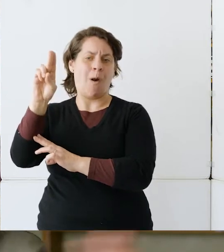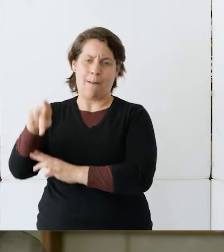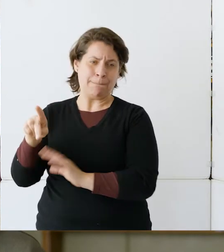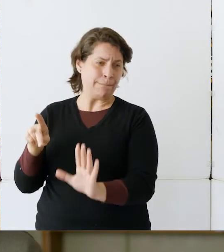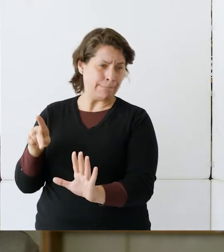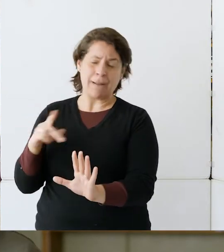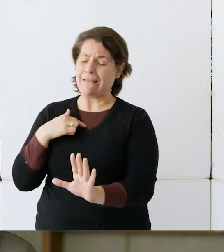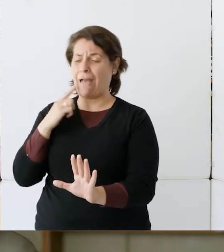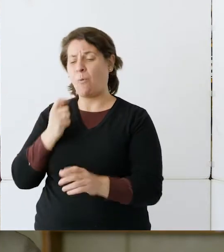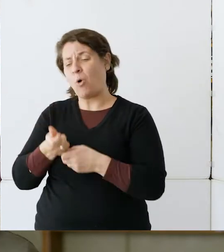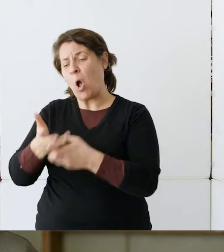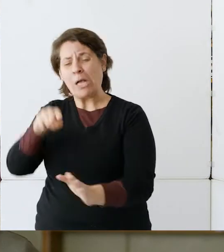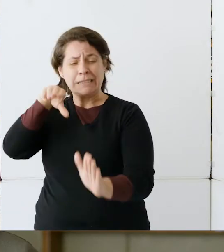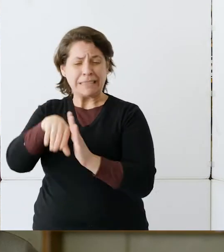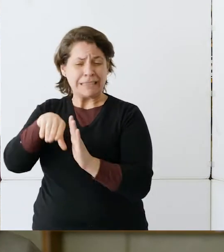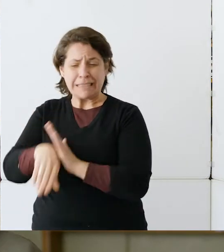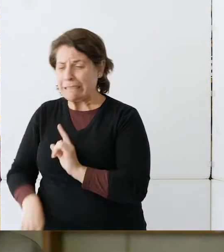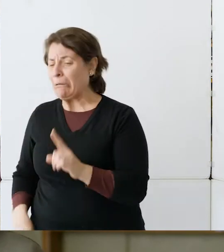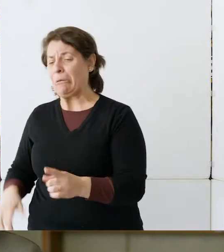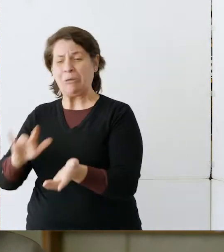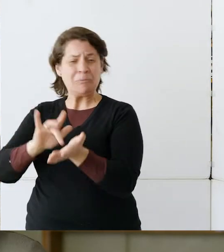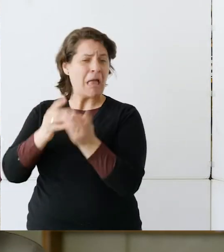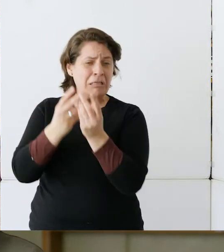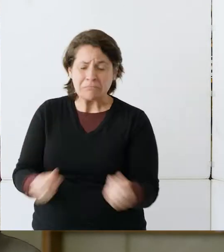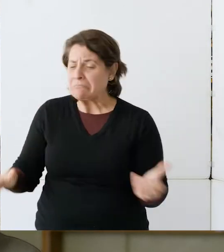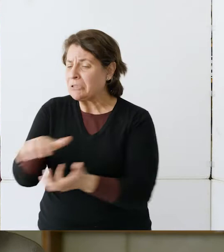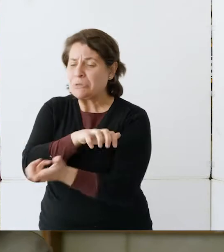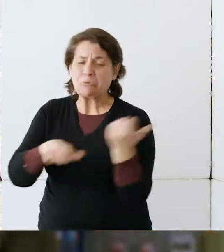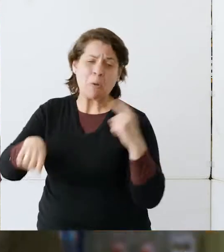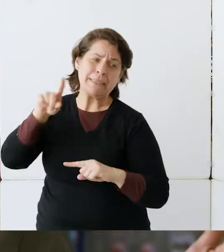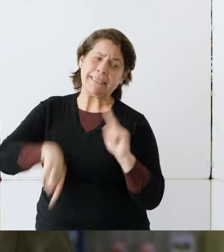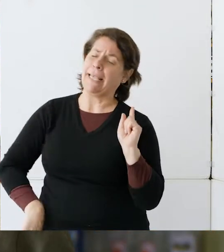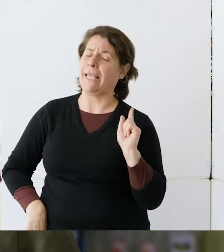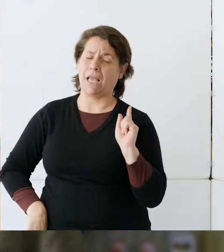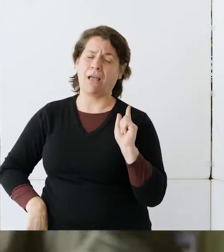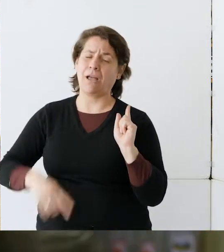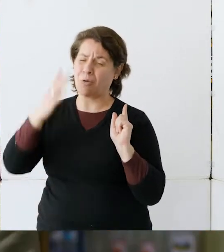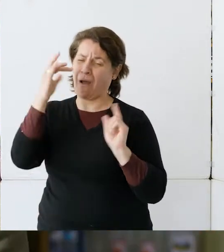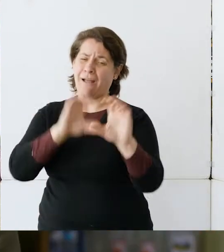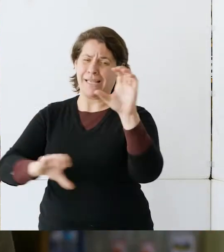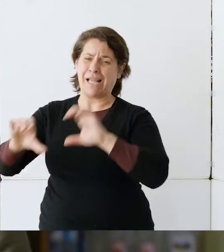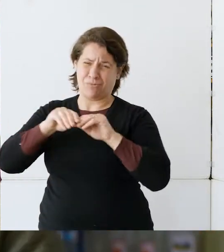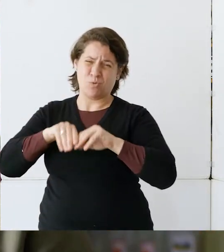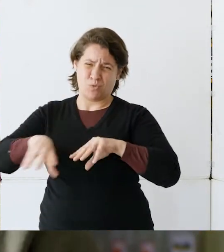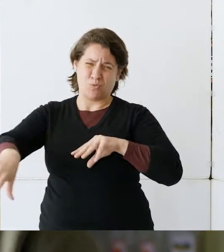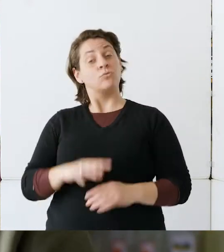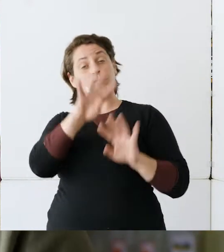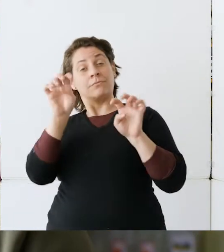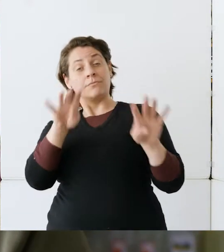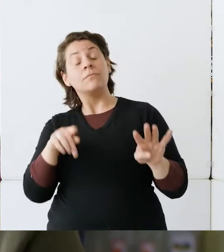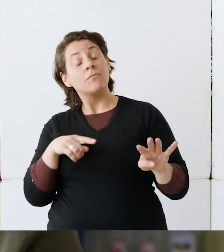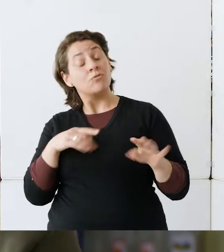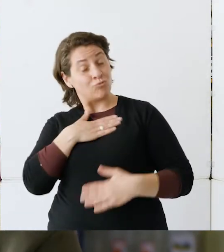providing invaluable. You won't be able to use it because those chemicals will have tainted that plant. Who likes to eat? I sure do. Have you ever